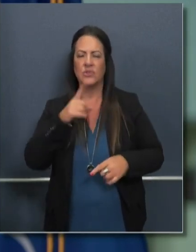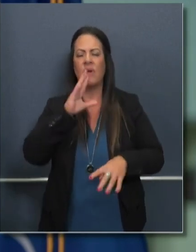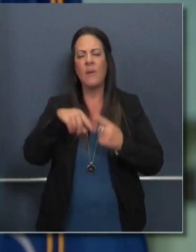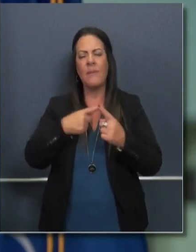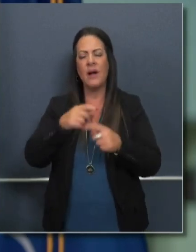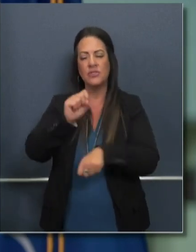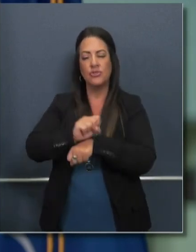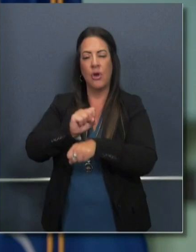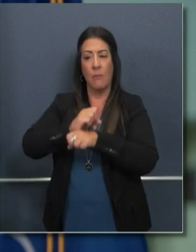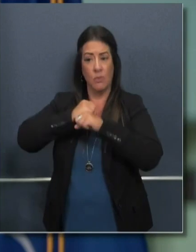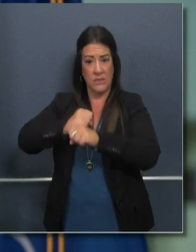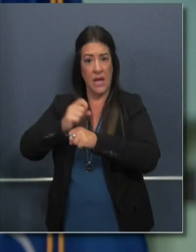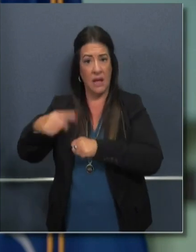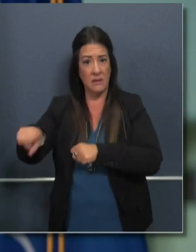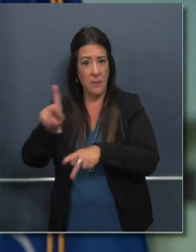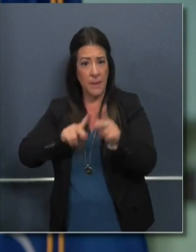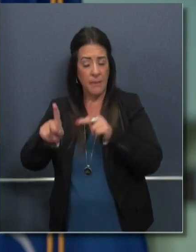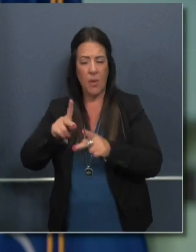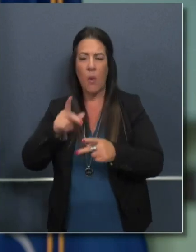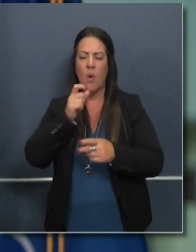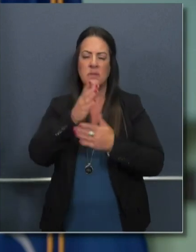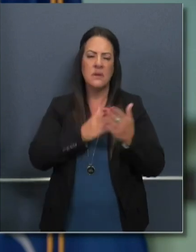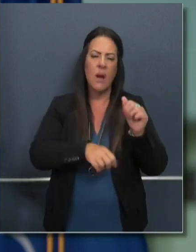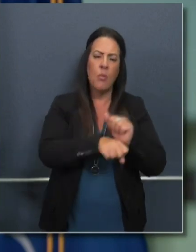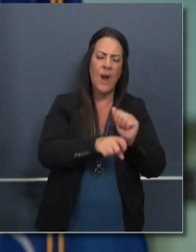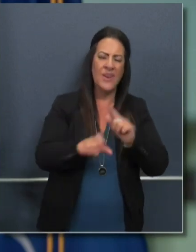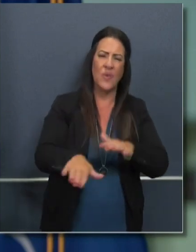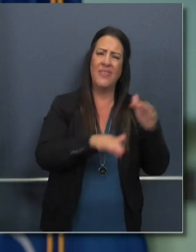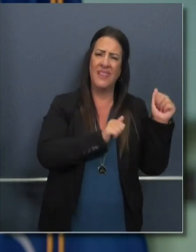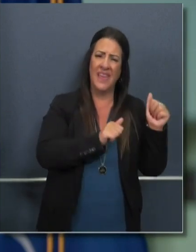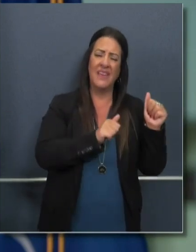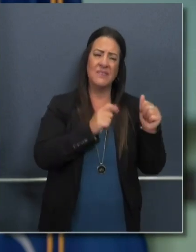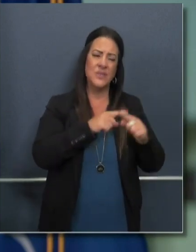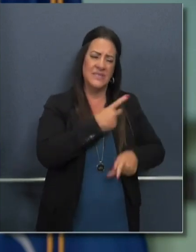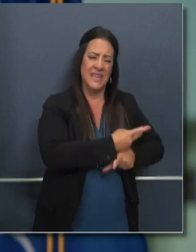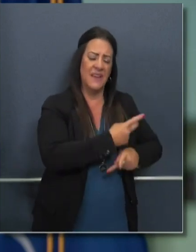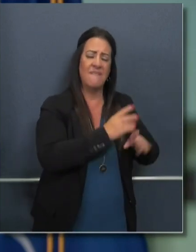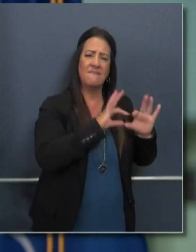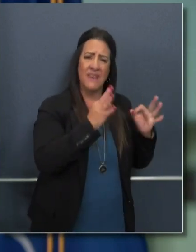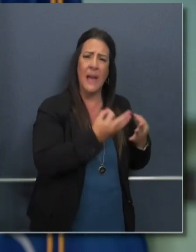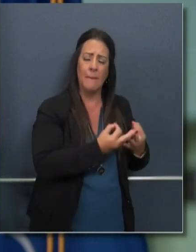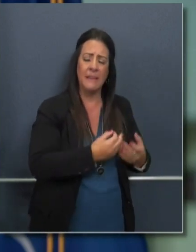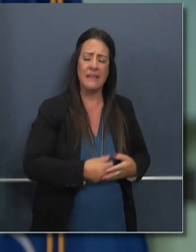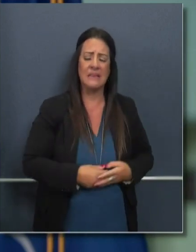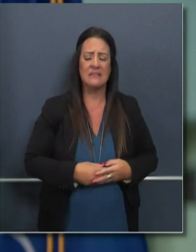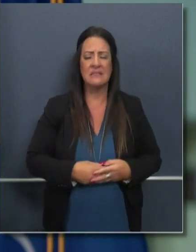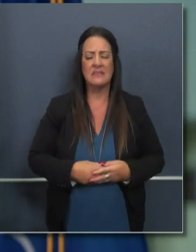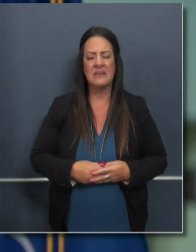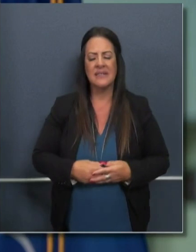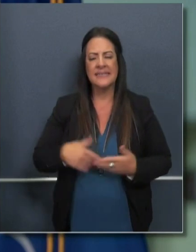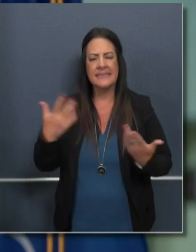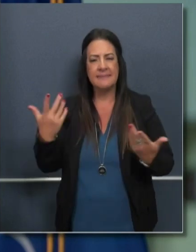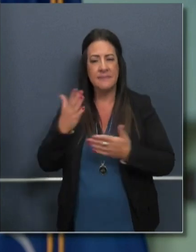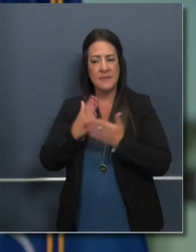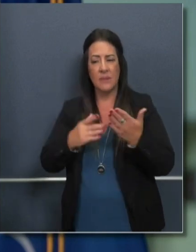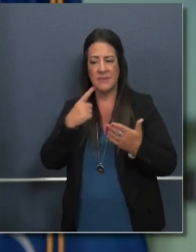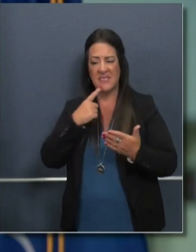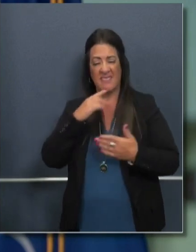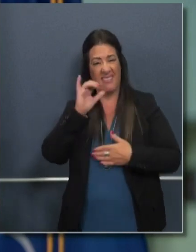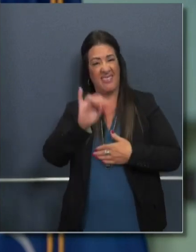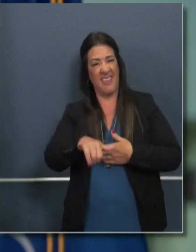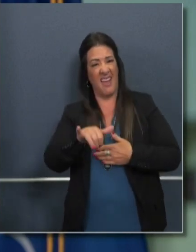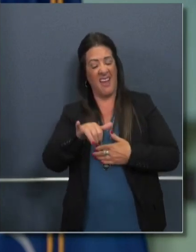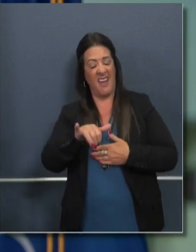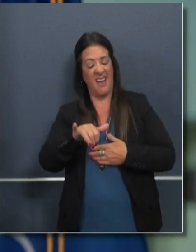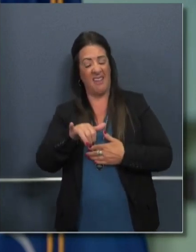protections for workers who take paid family leave. The chamber has put this on its job killer list. It's something that the legislature